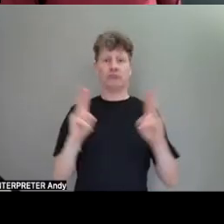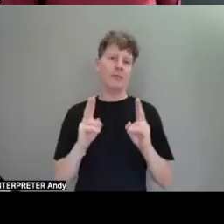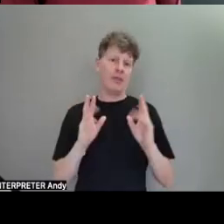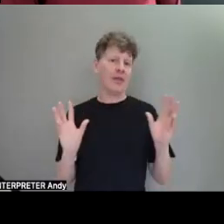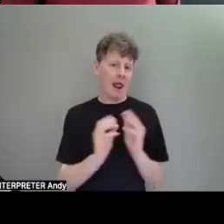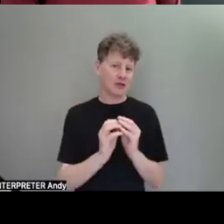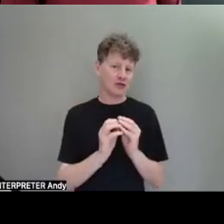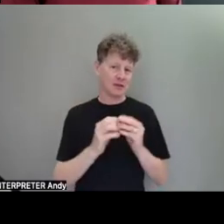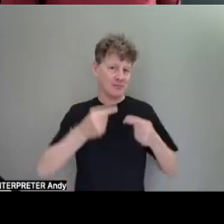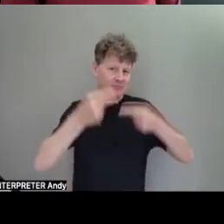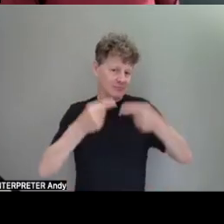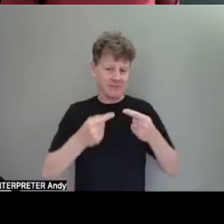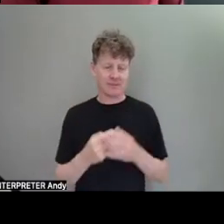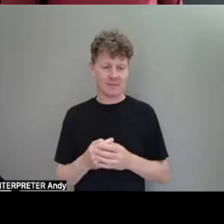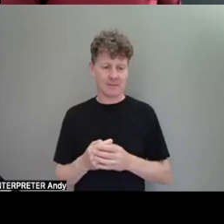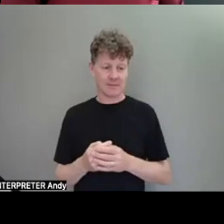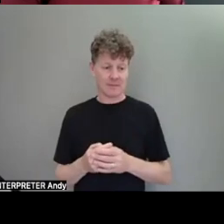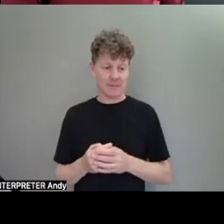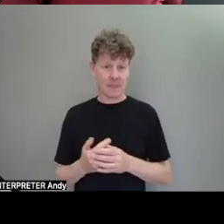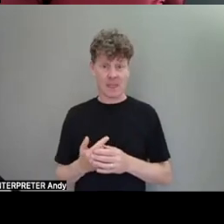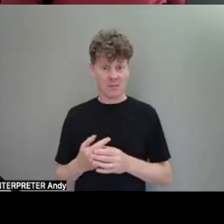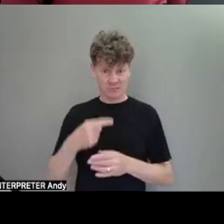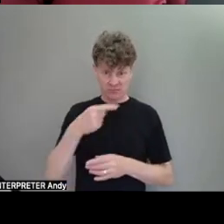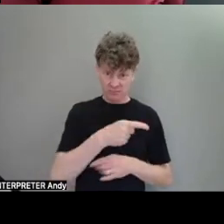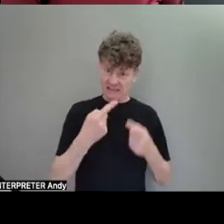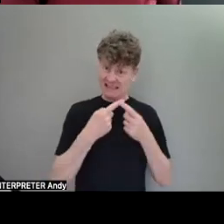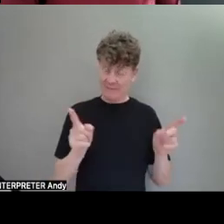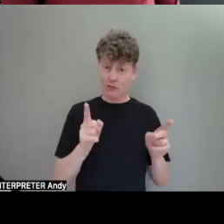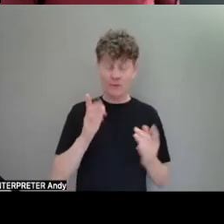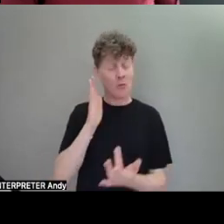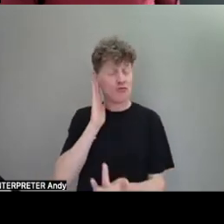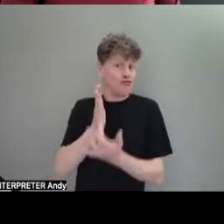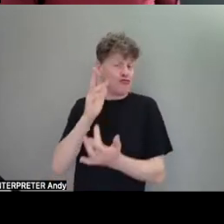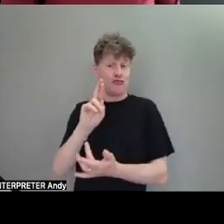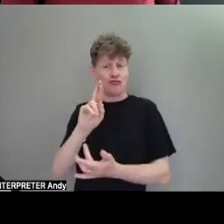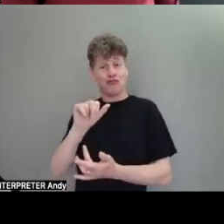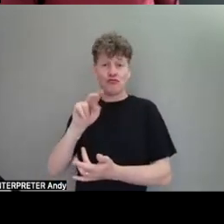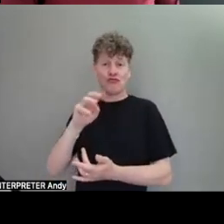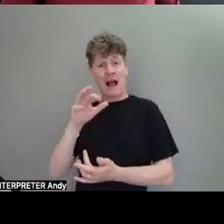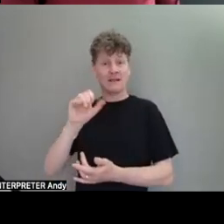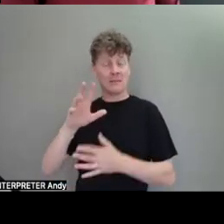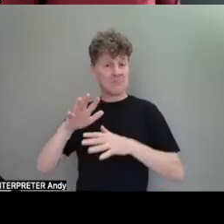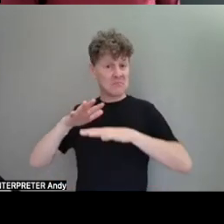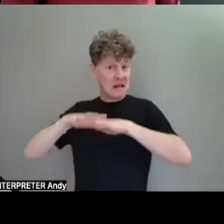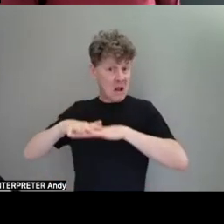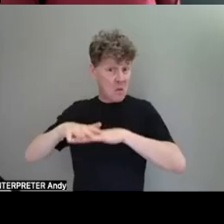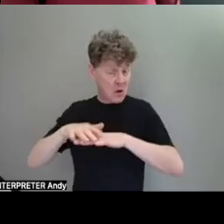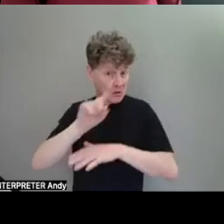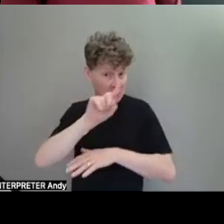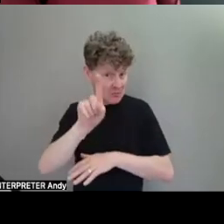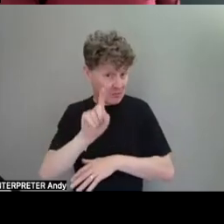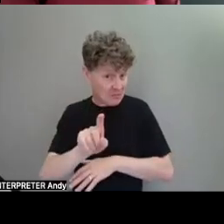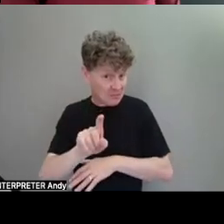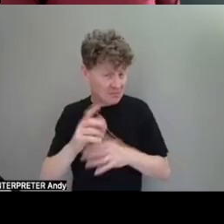But then, is this different from random networks? And it appears that when